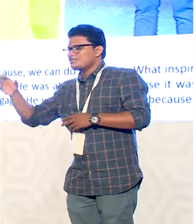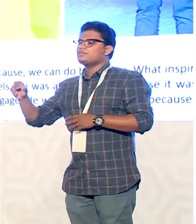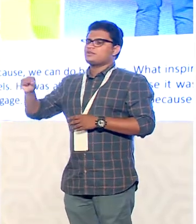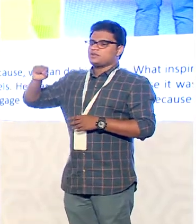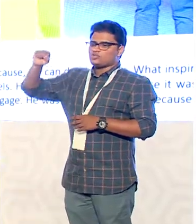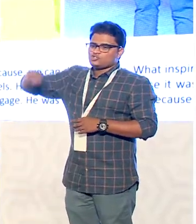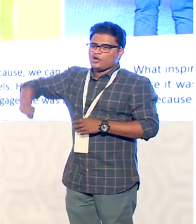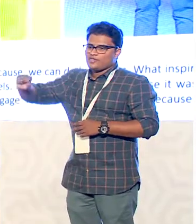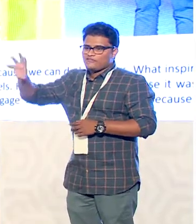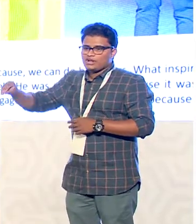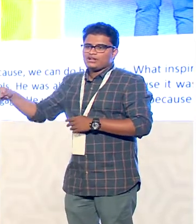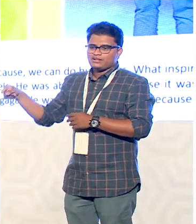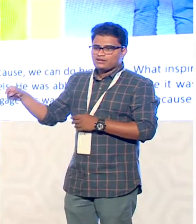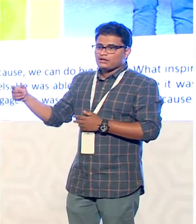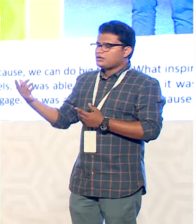that train.